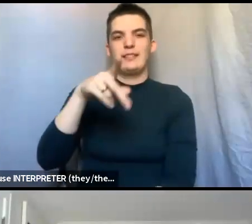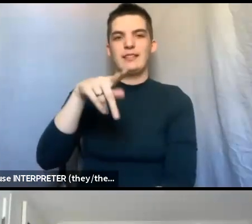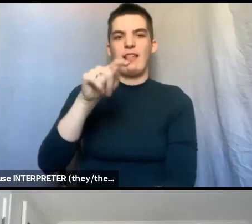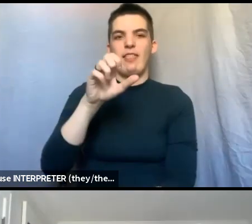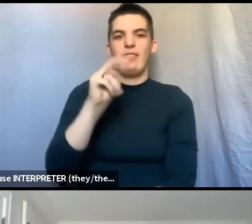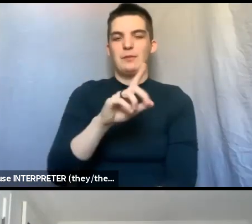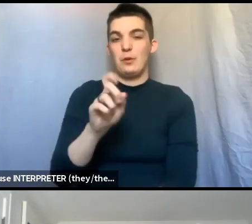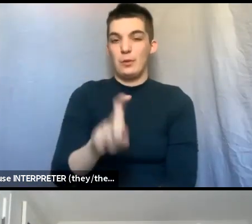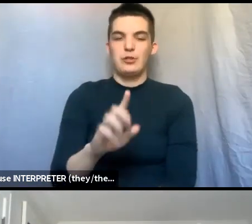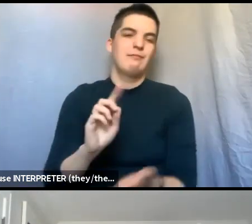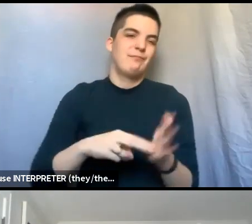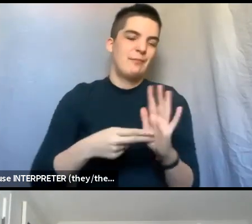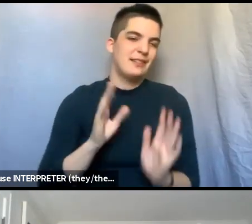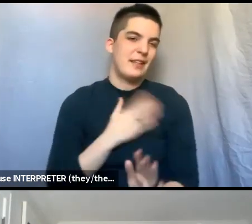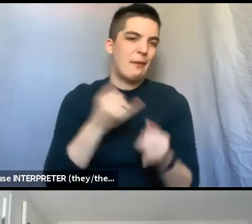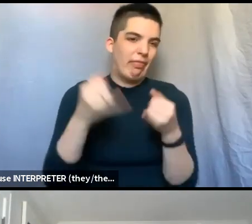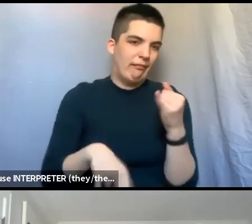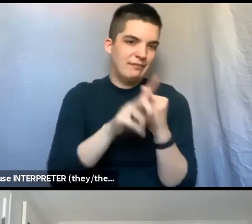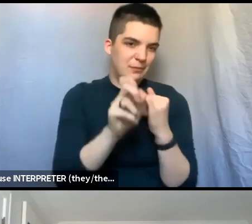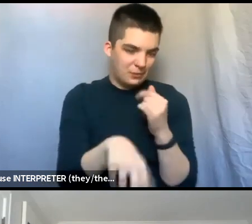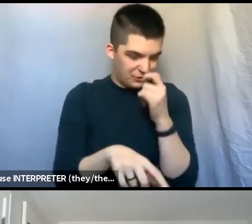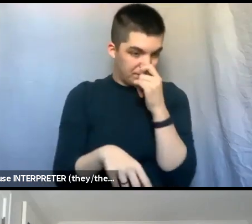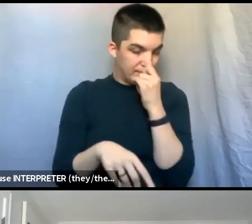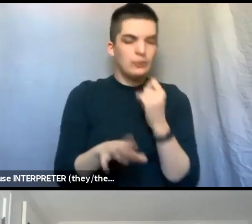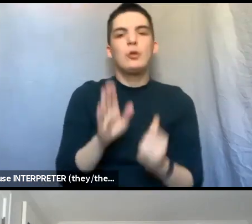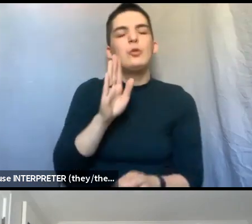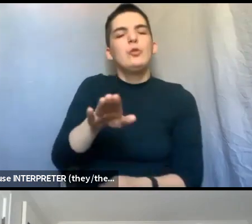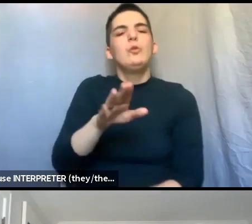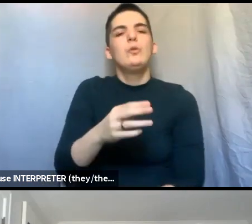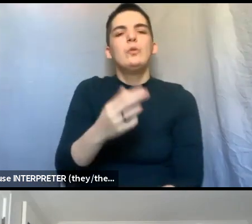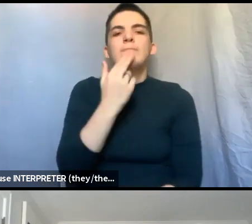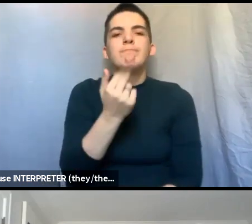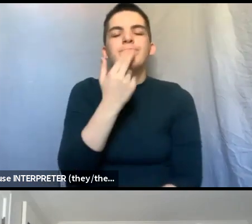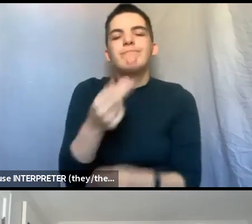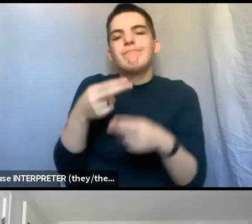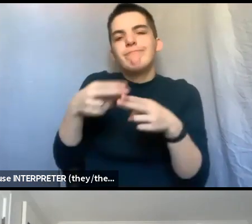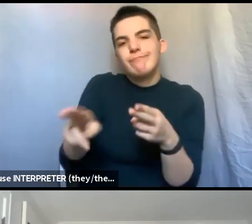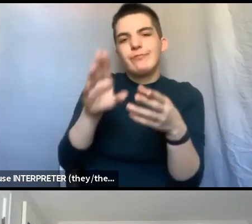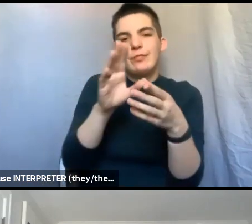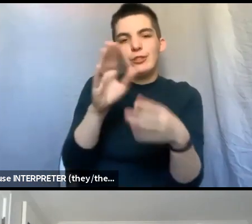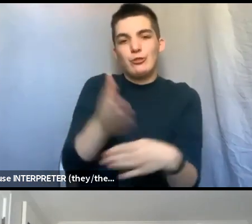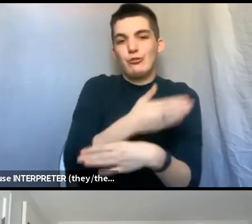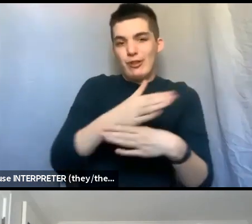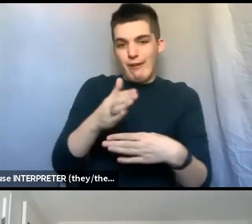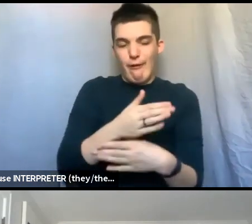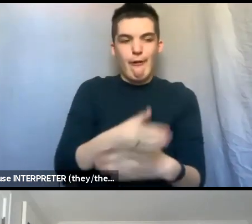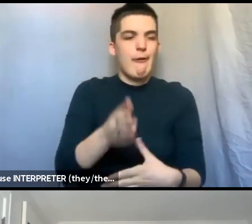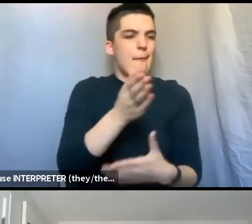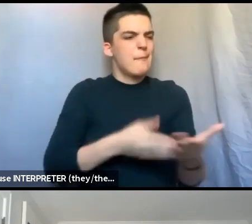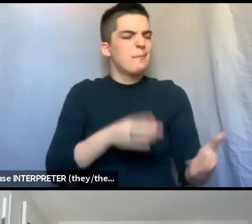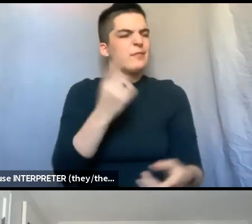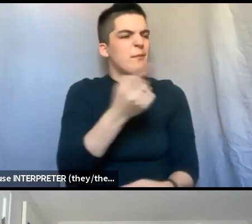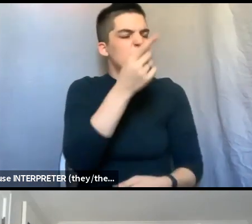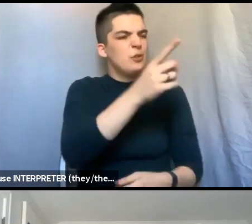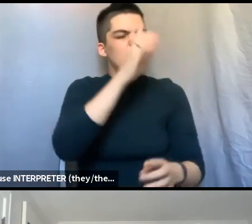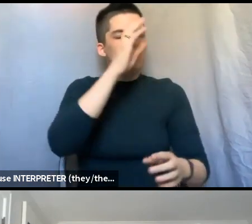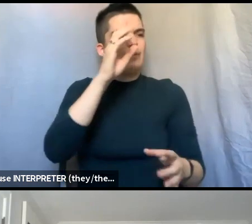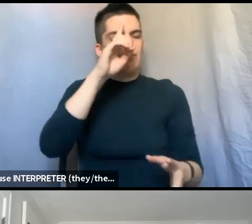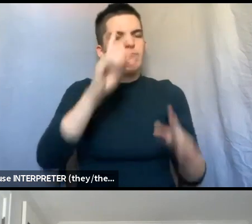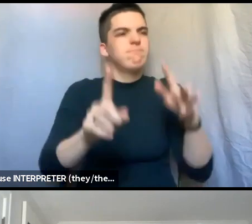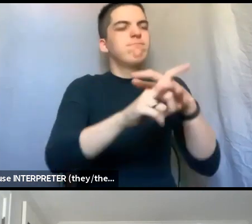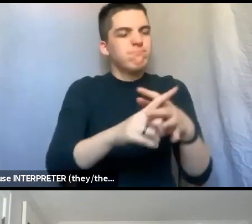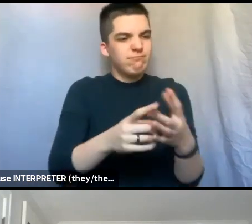closing, because we have about that much time, would you briefly share something you have learned or discovered during this quarantine period that you plan to incorporate into